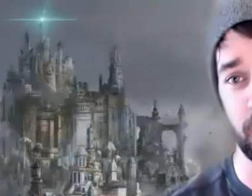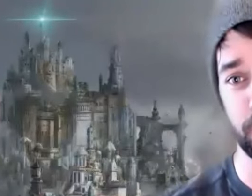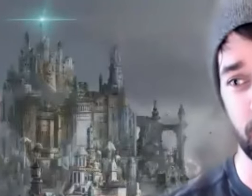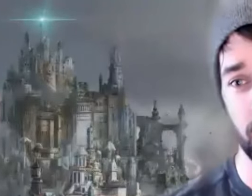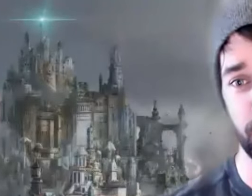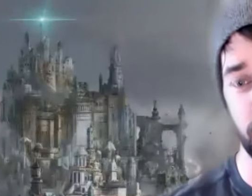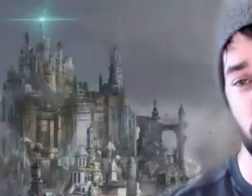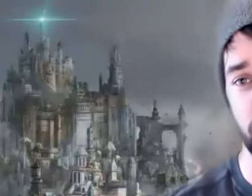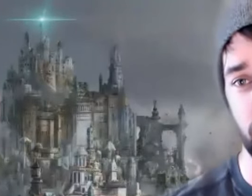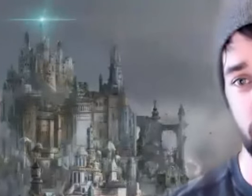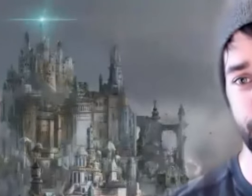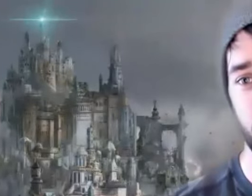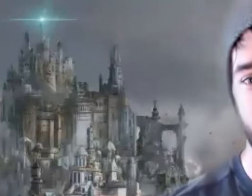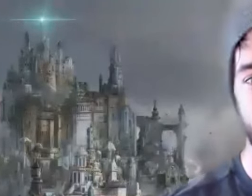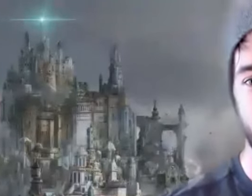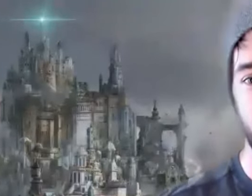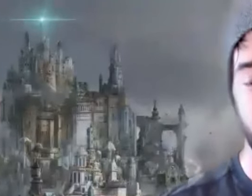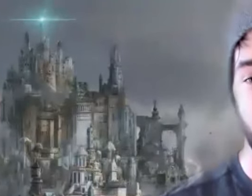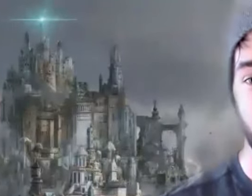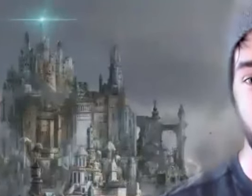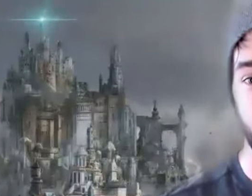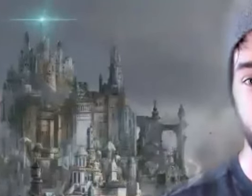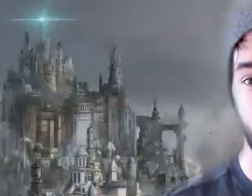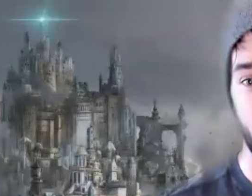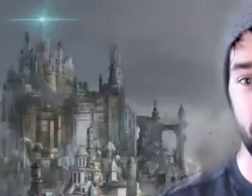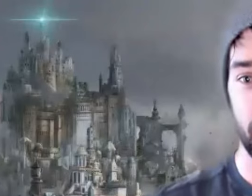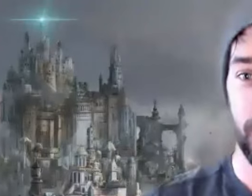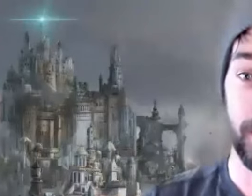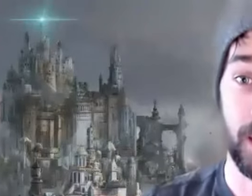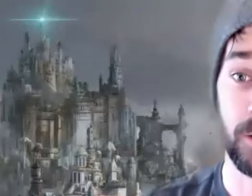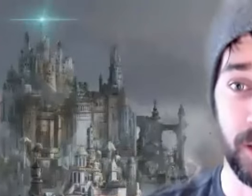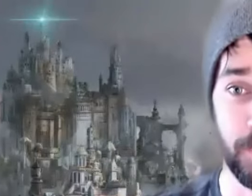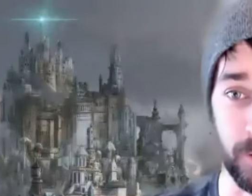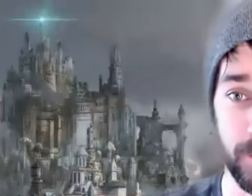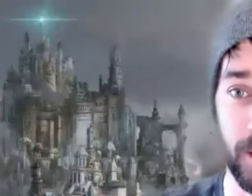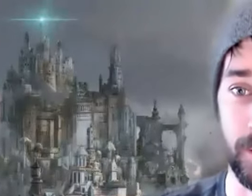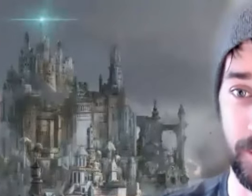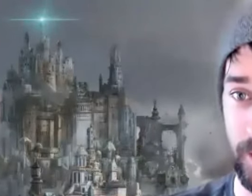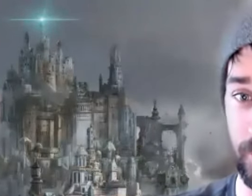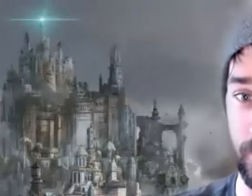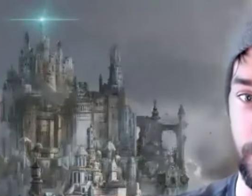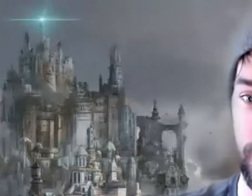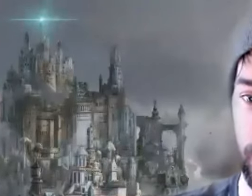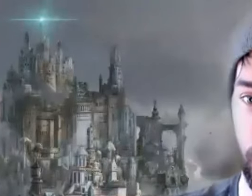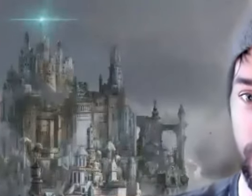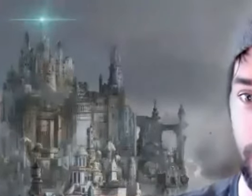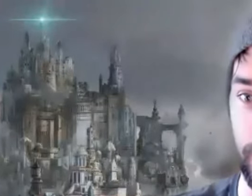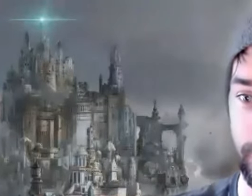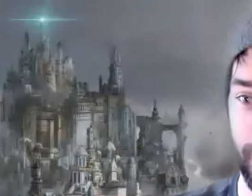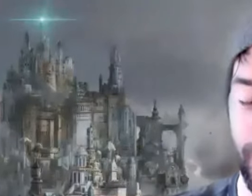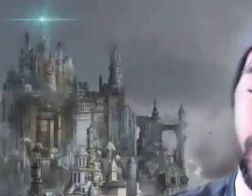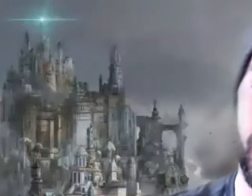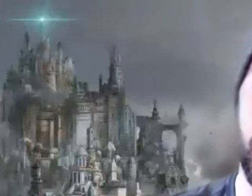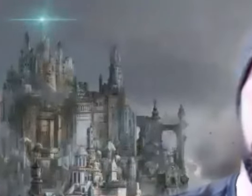there's a lot of fun storytelling here. Even if you're just a candle keeper. A candle keeper. Yeah, in candle keep with